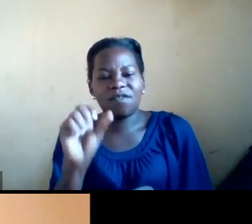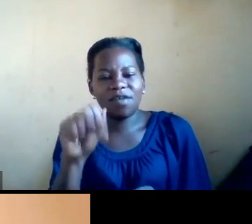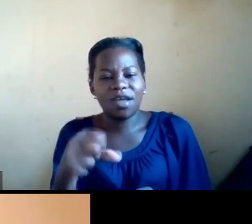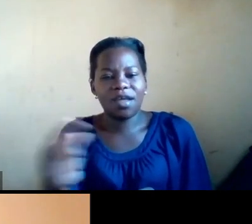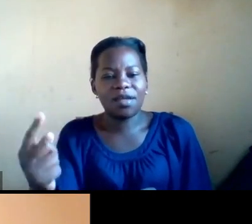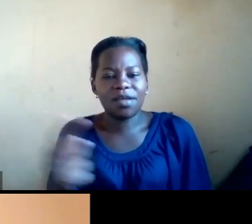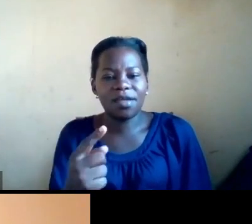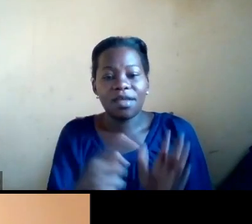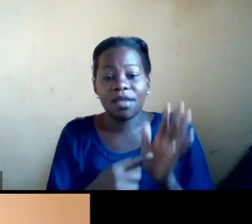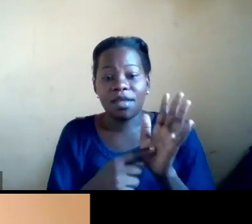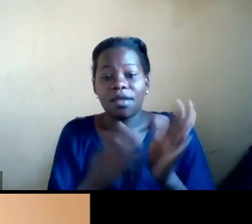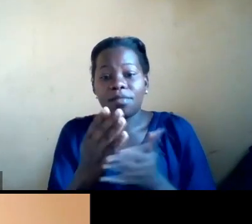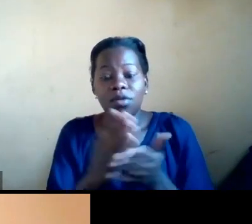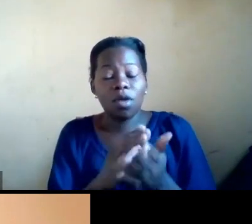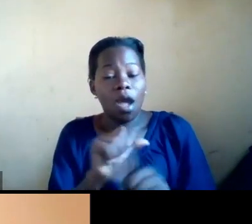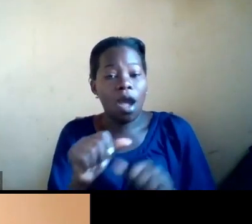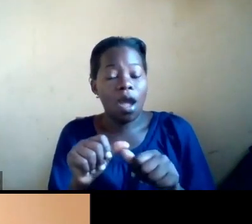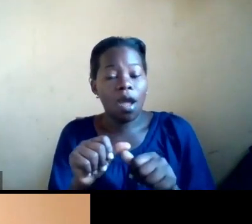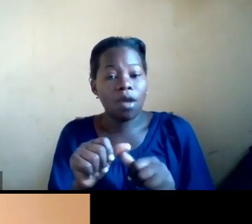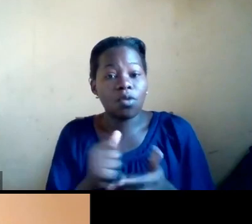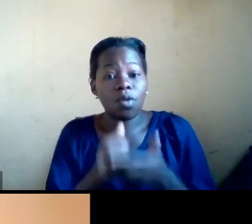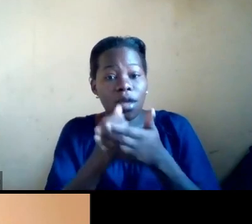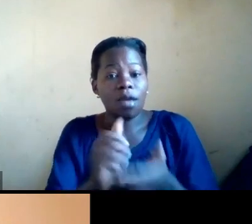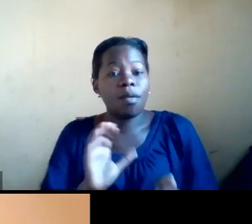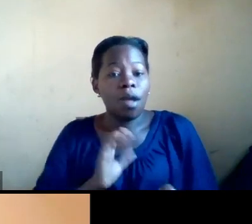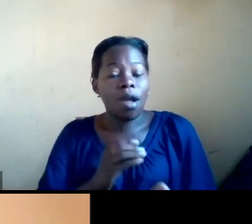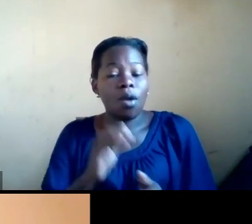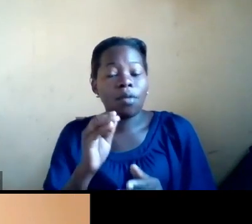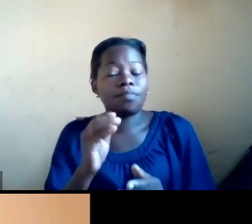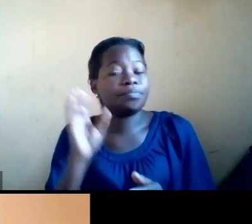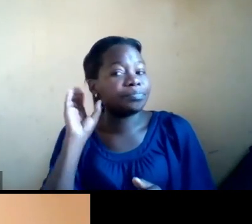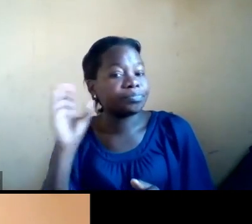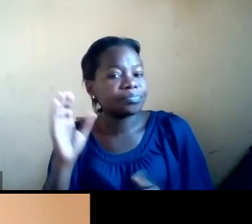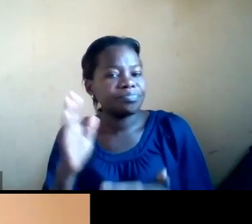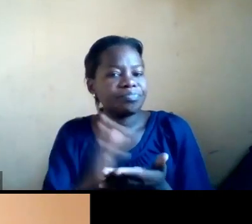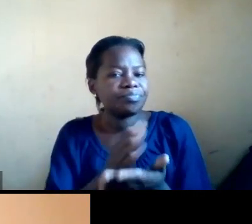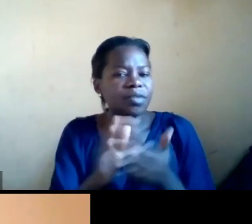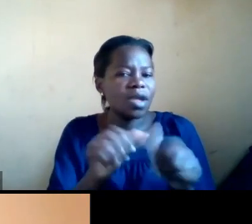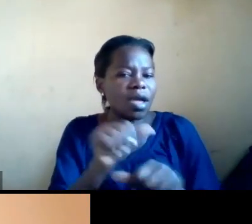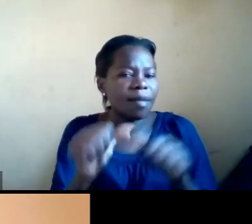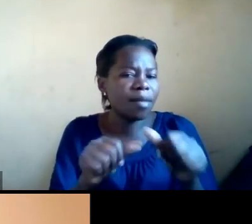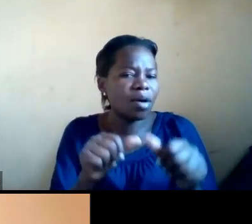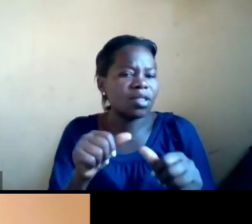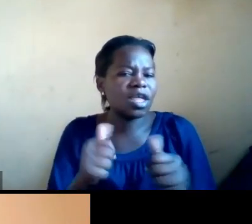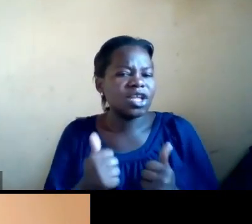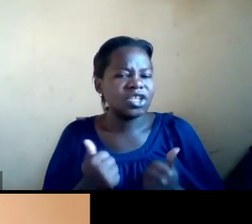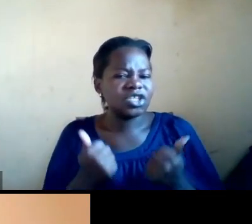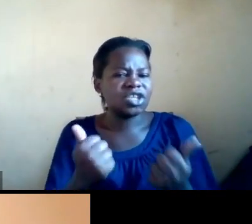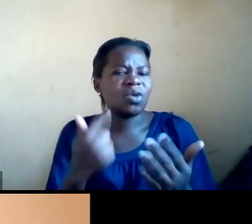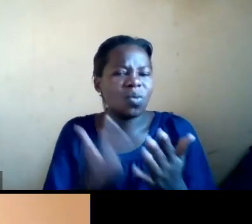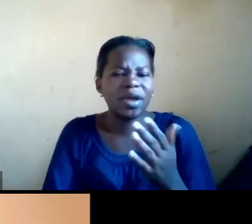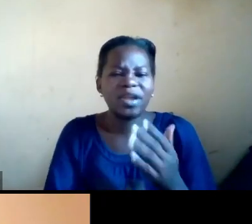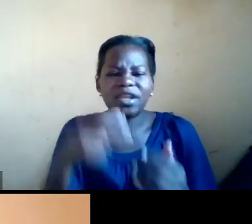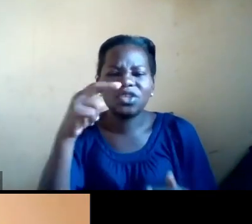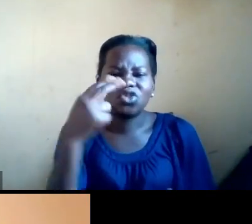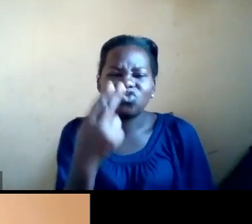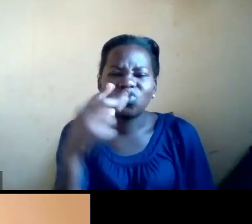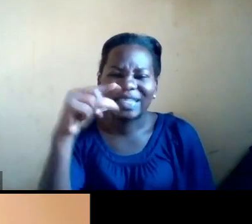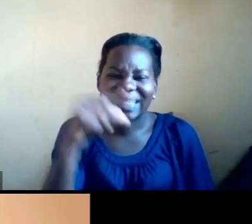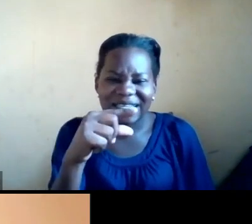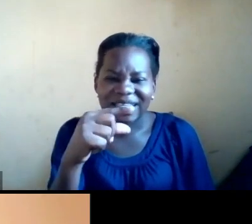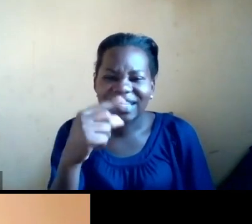for the benefit of our listeners, share some thoughts on what that journey is? What is 2G? What is 3G? What's